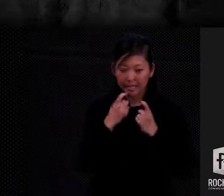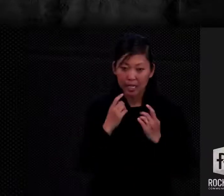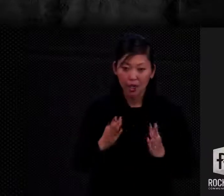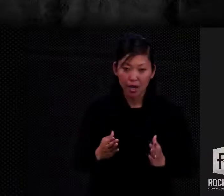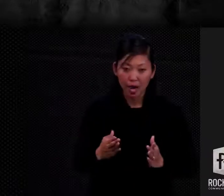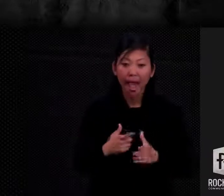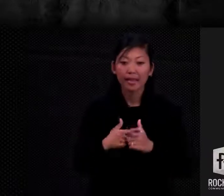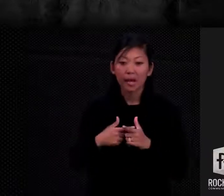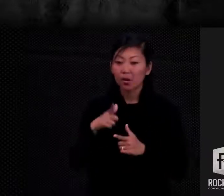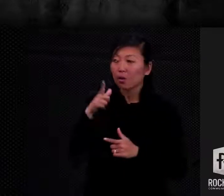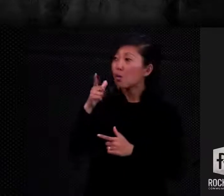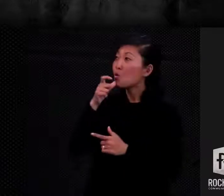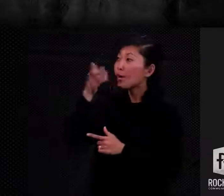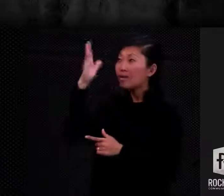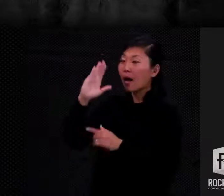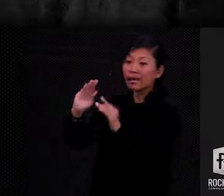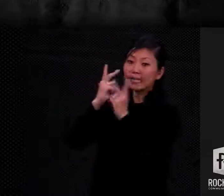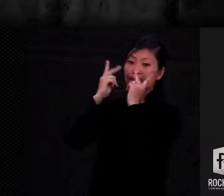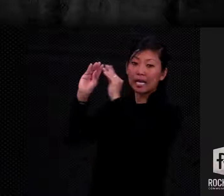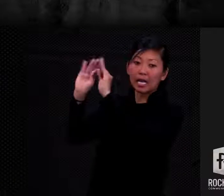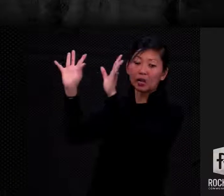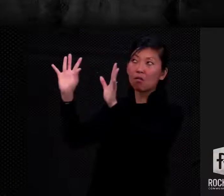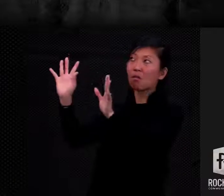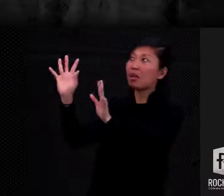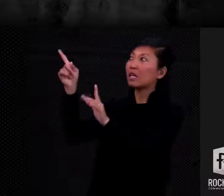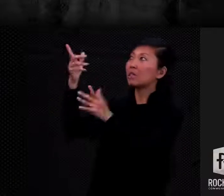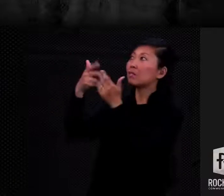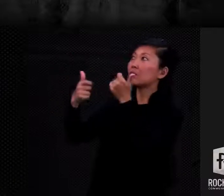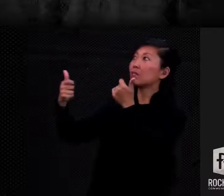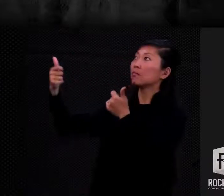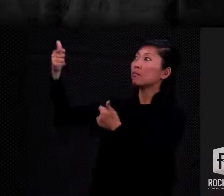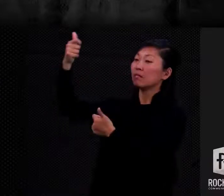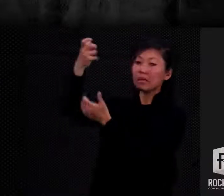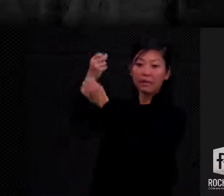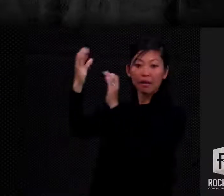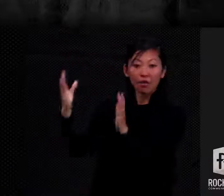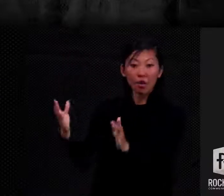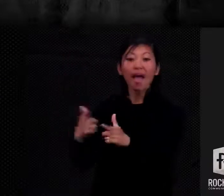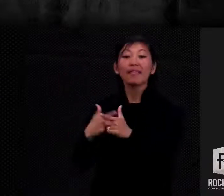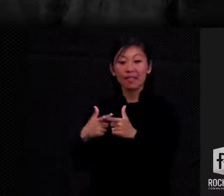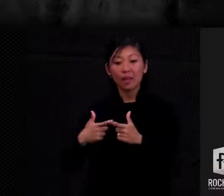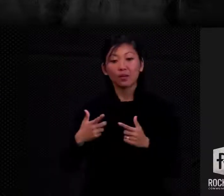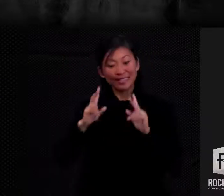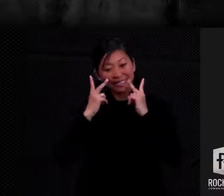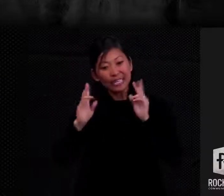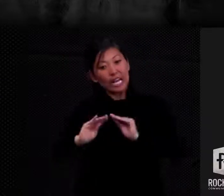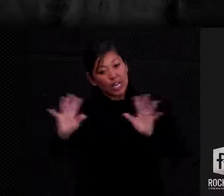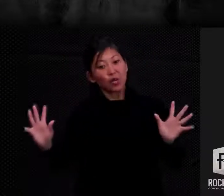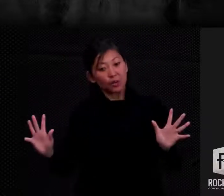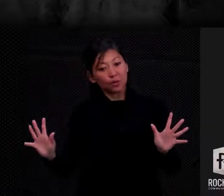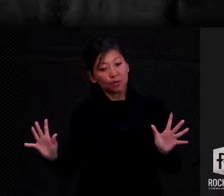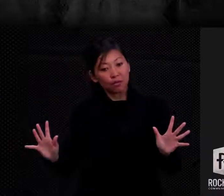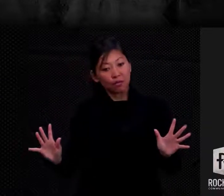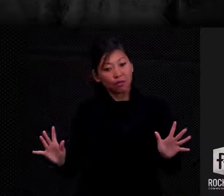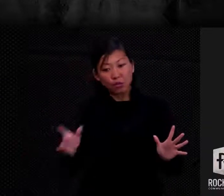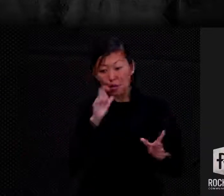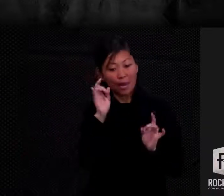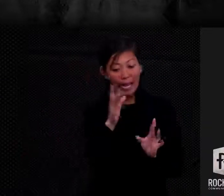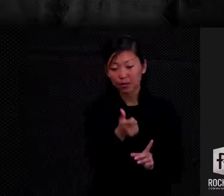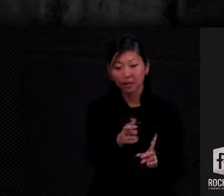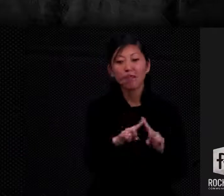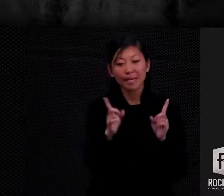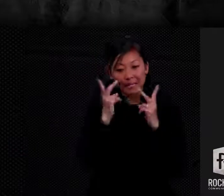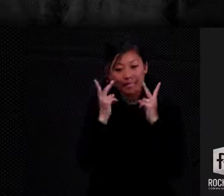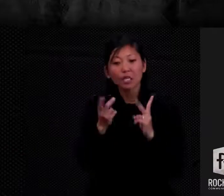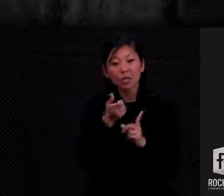See, when we see God rightly, we then see the sin in our life and we see it for what it is. It will inevitably lead to